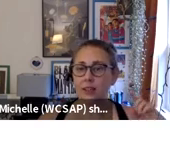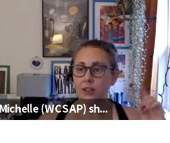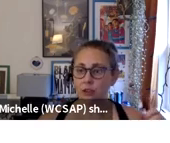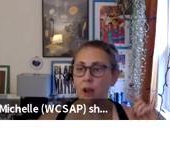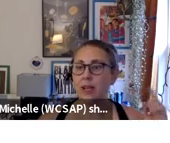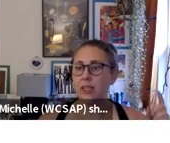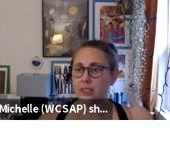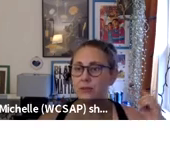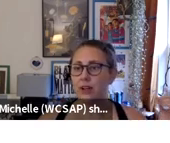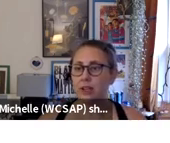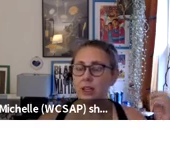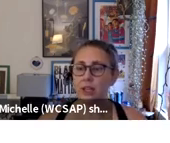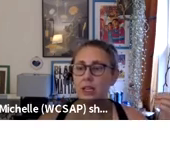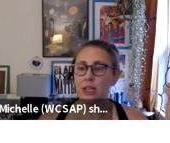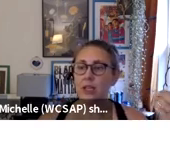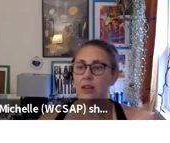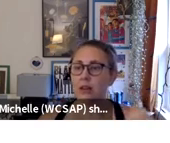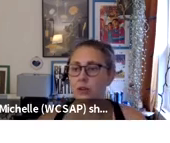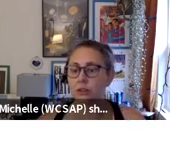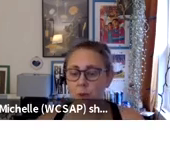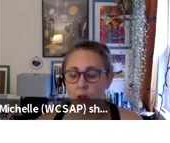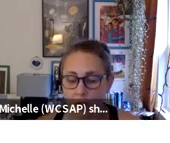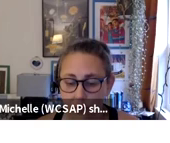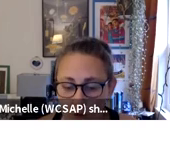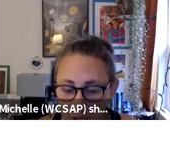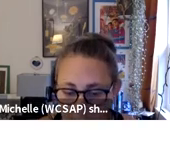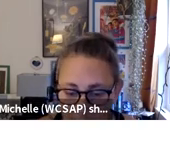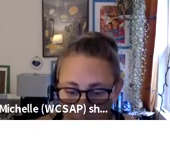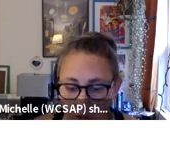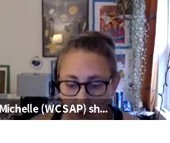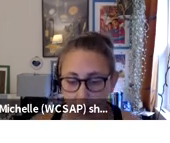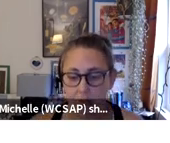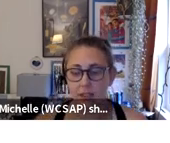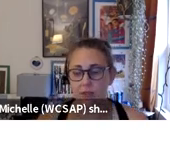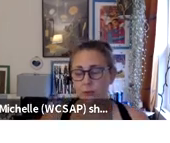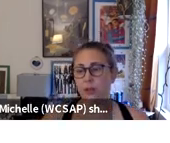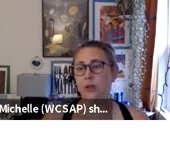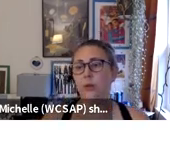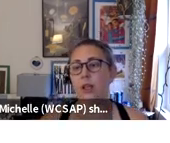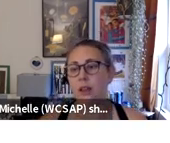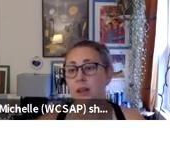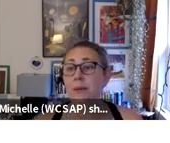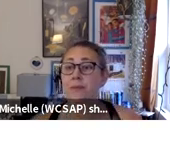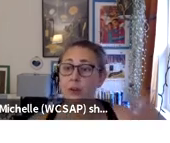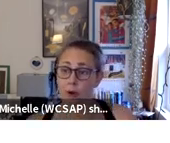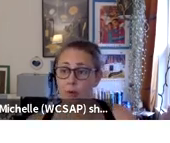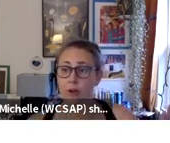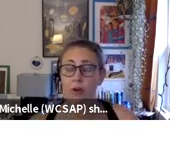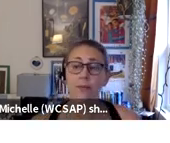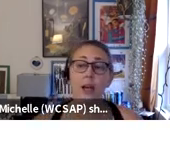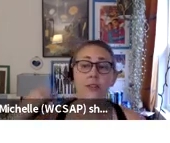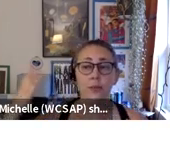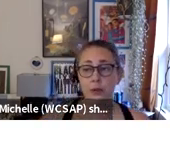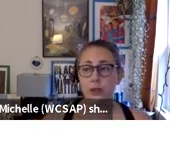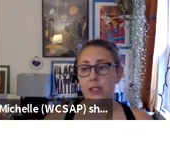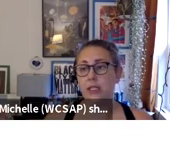of violence and trauma is different in those smaller communities. And so if I'm less familiar with the queer community,